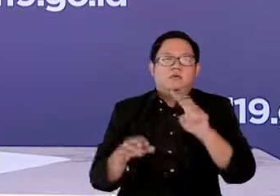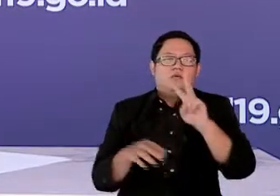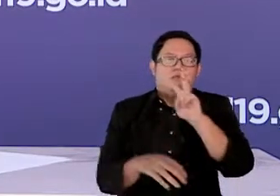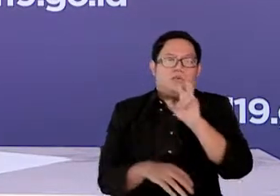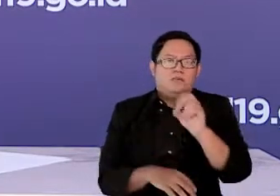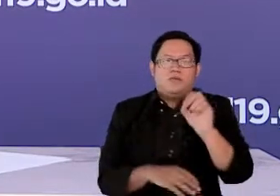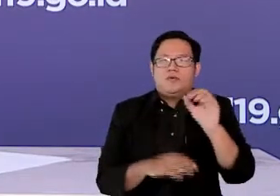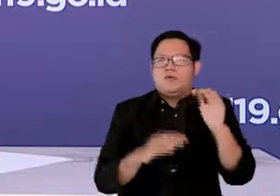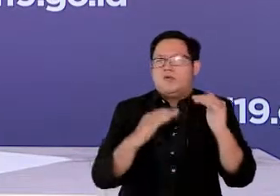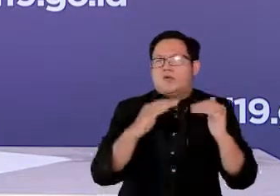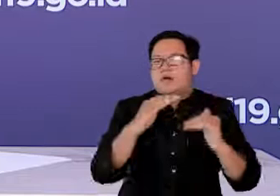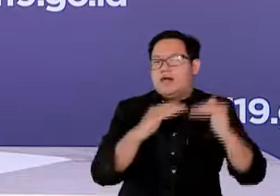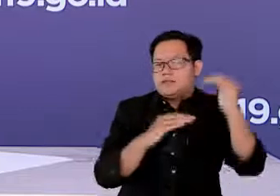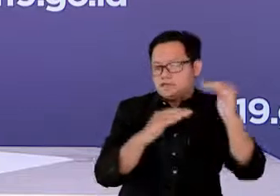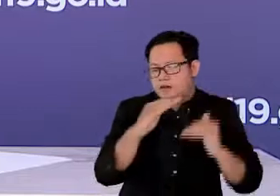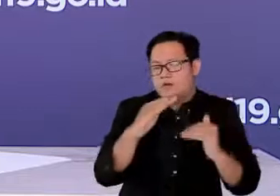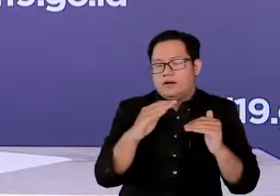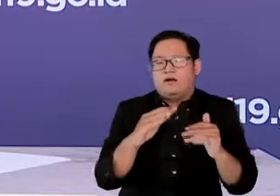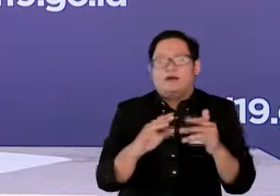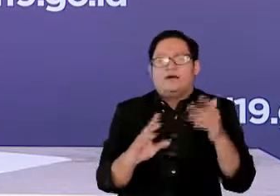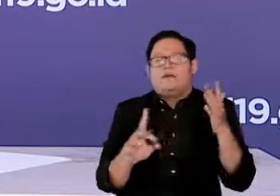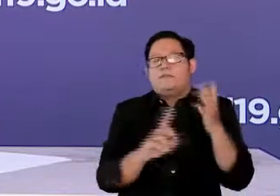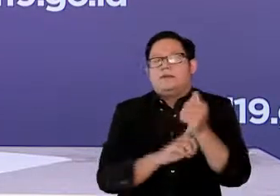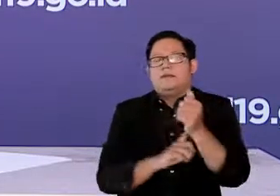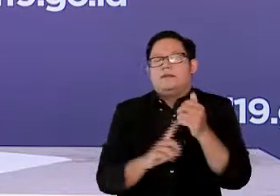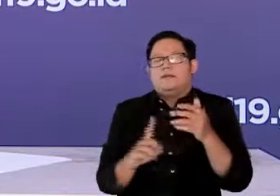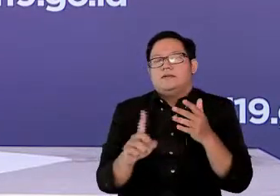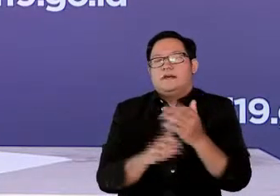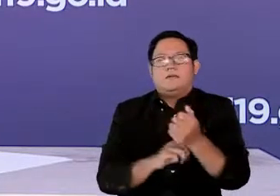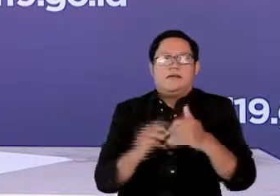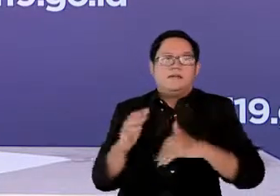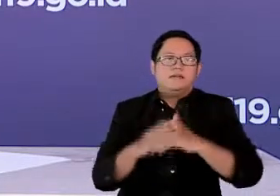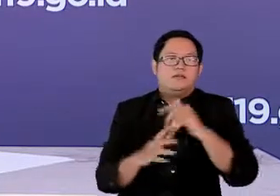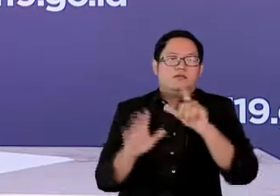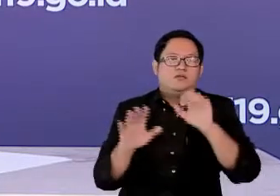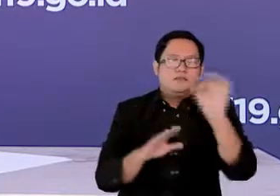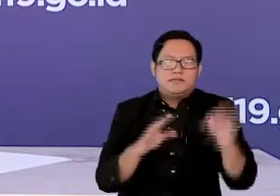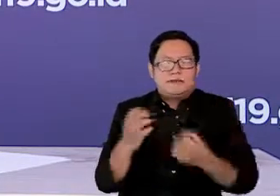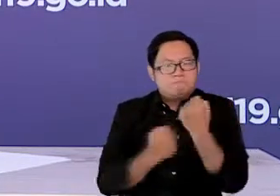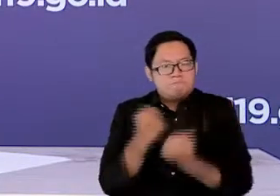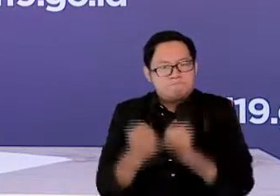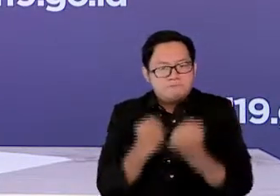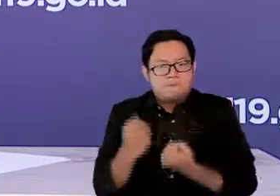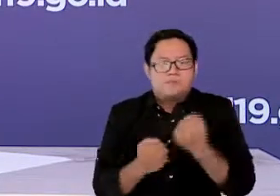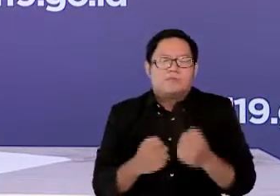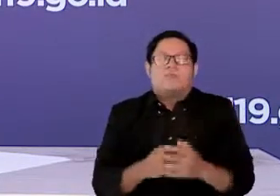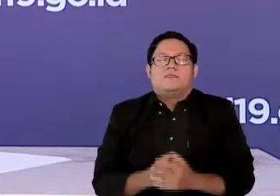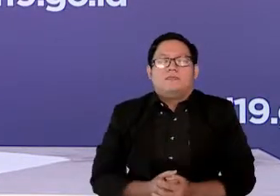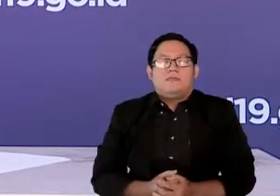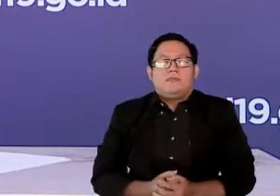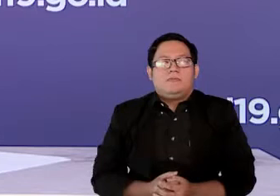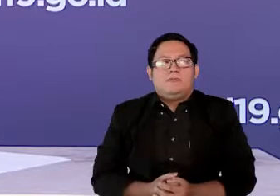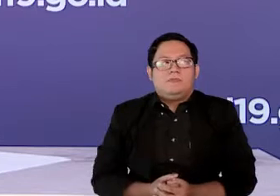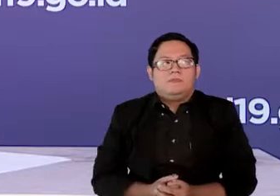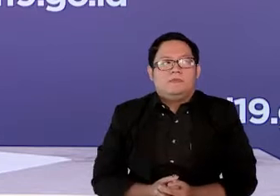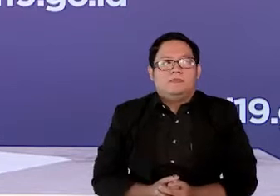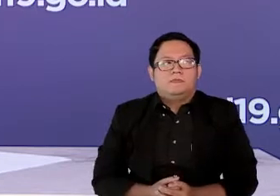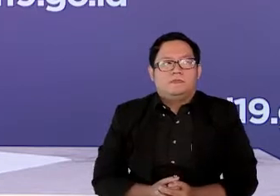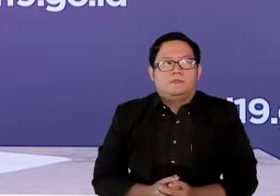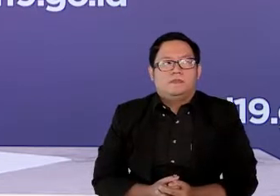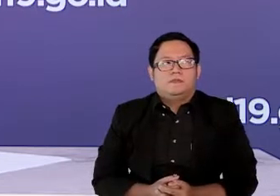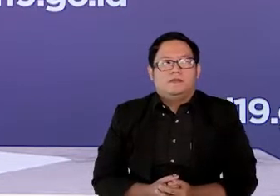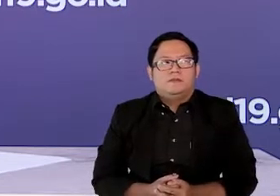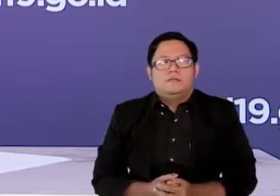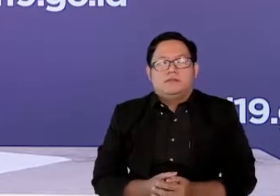2022, according to WHO directives. In addition, in line with the President's